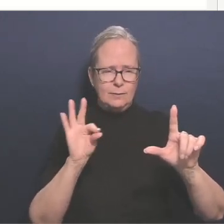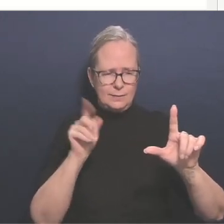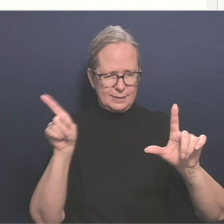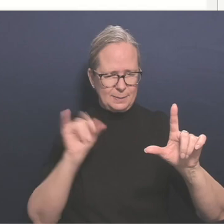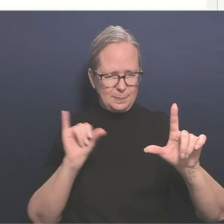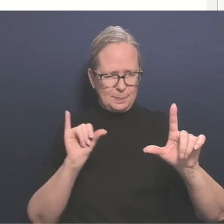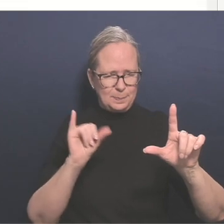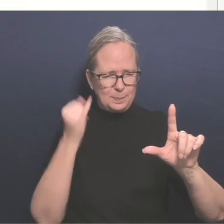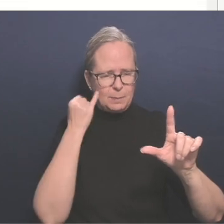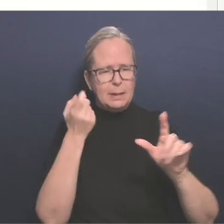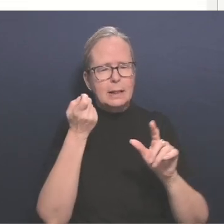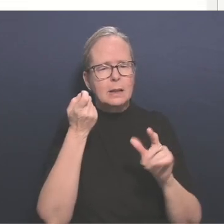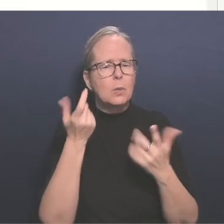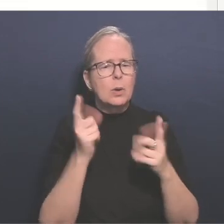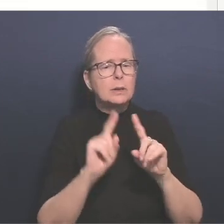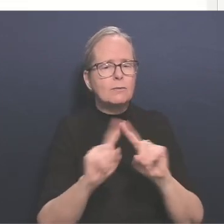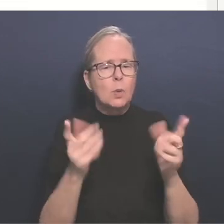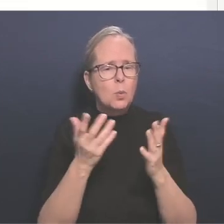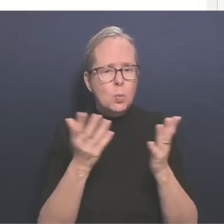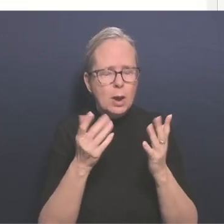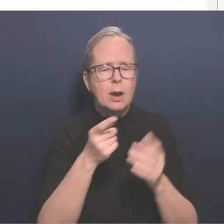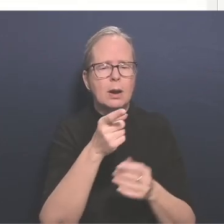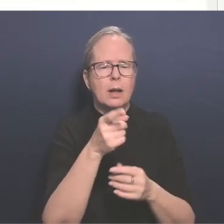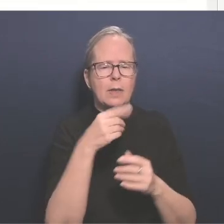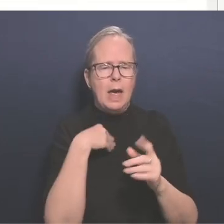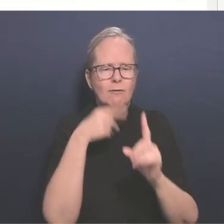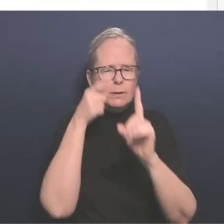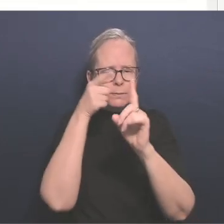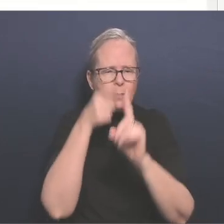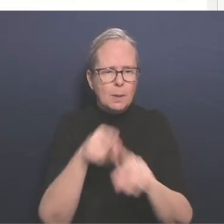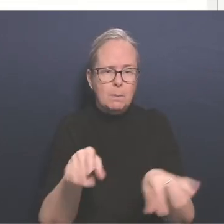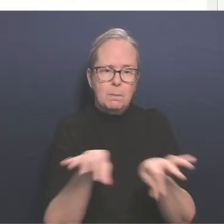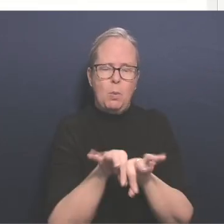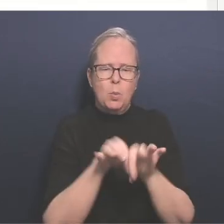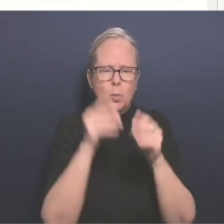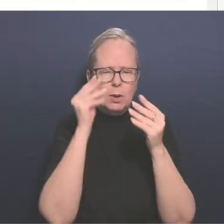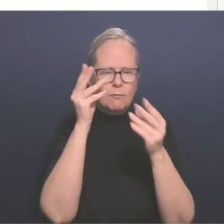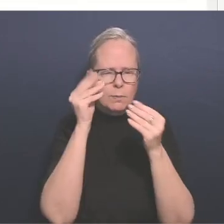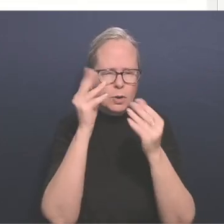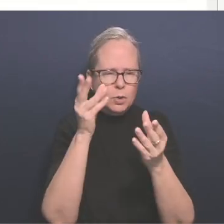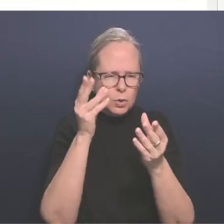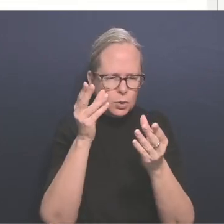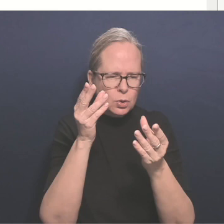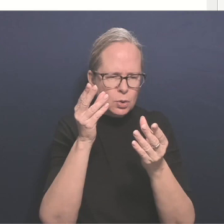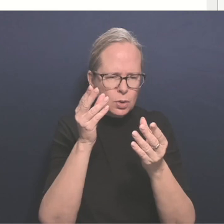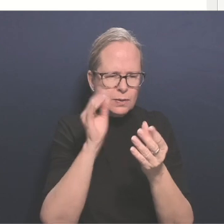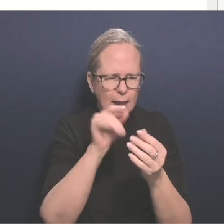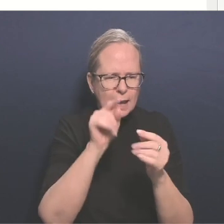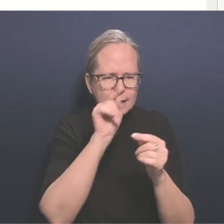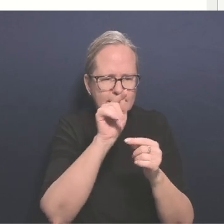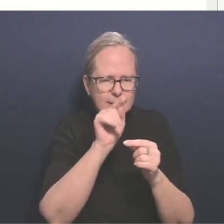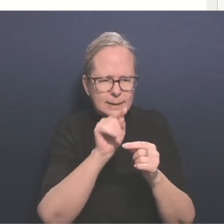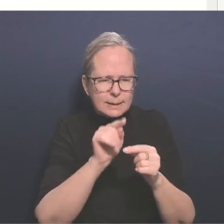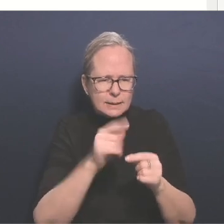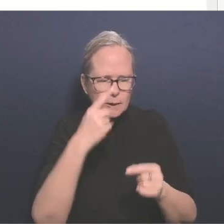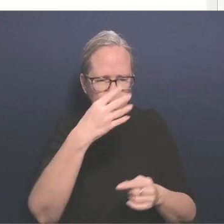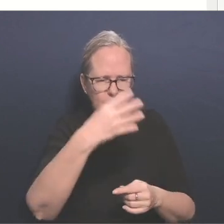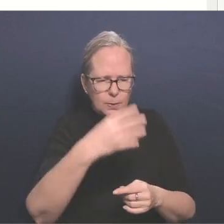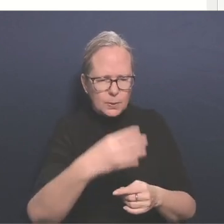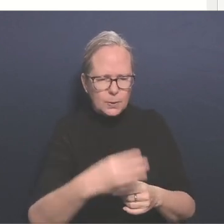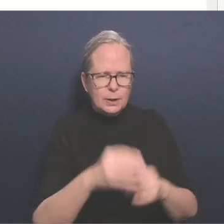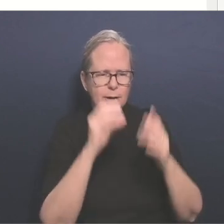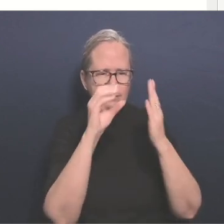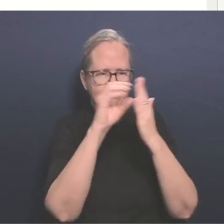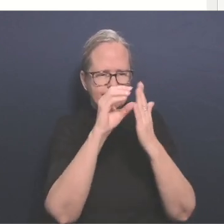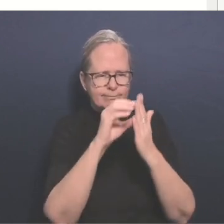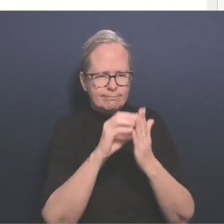order. So if I collect no there, it's done by sections as well. So there's lots and lots of information in